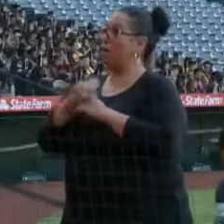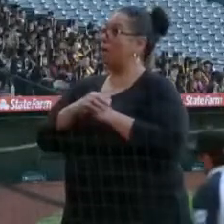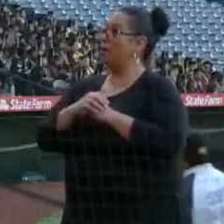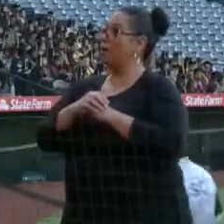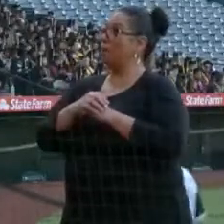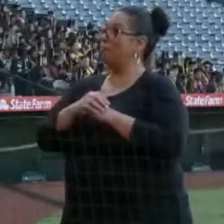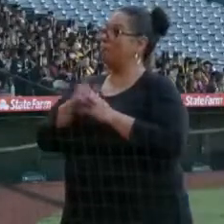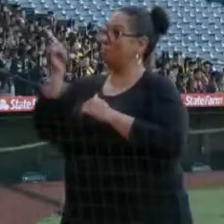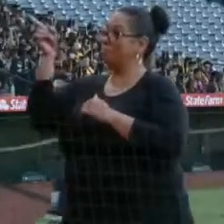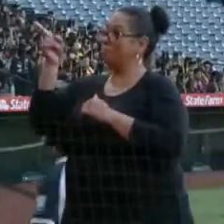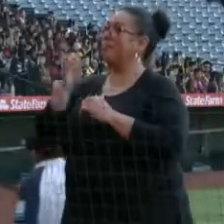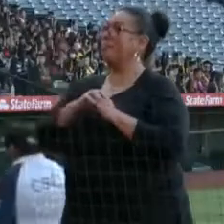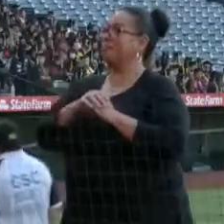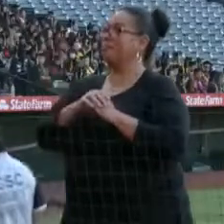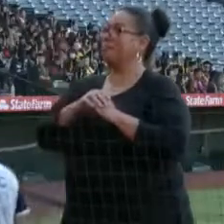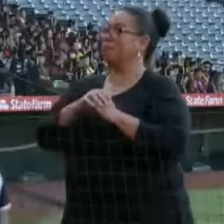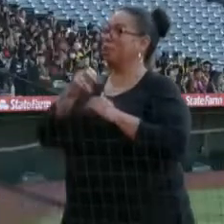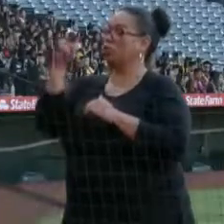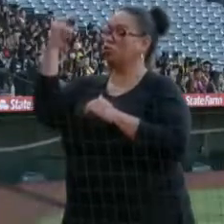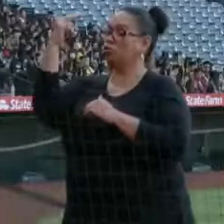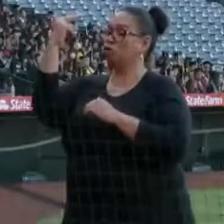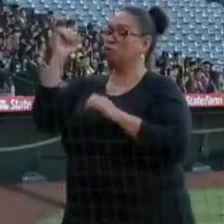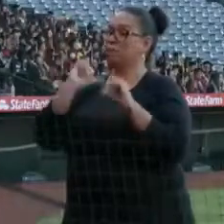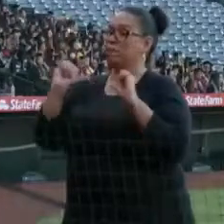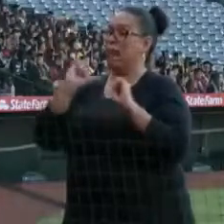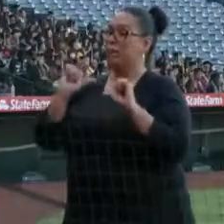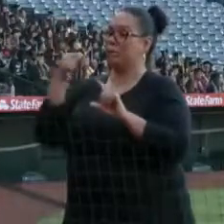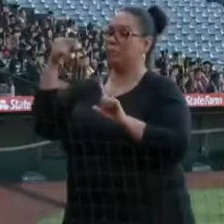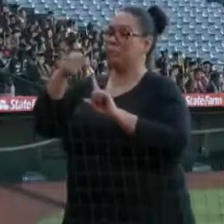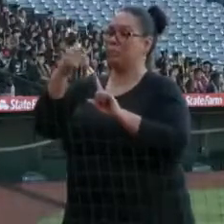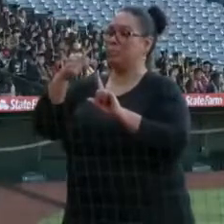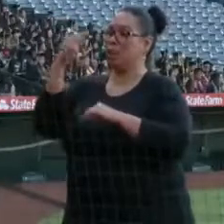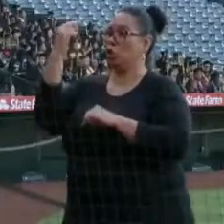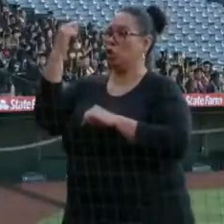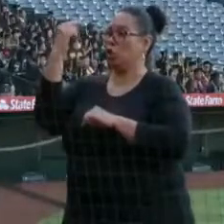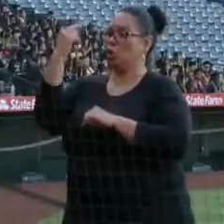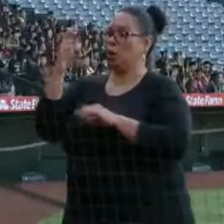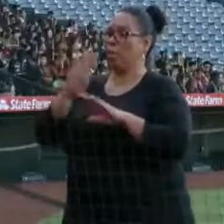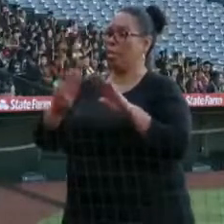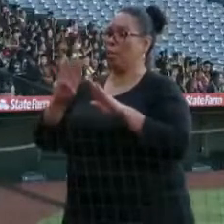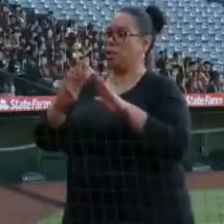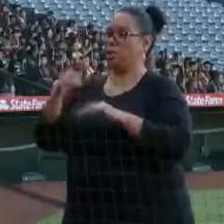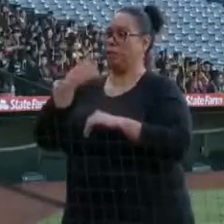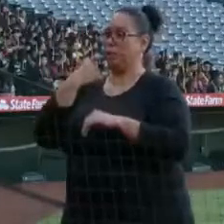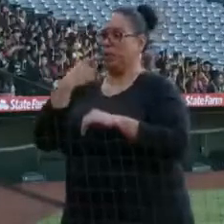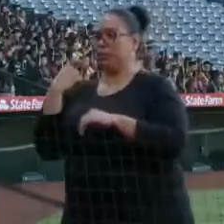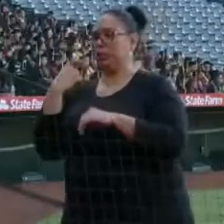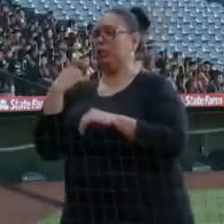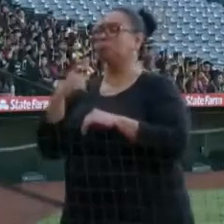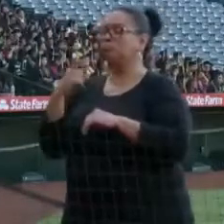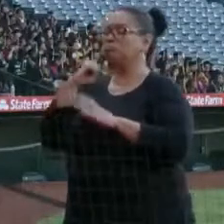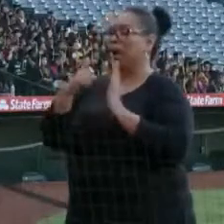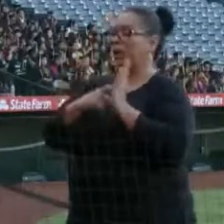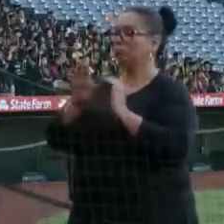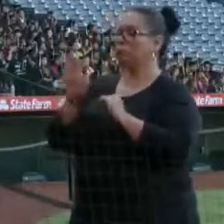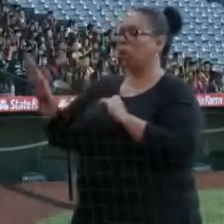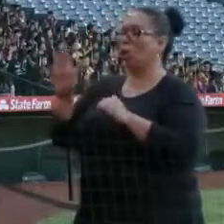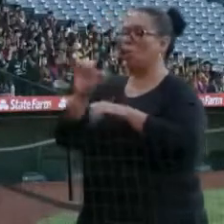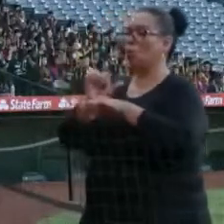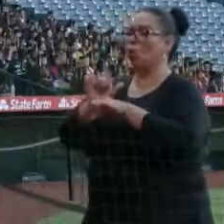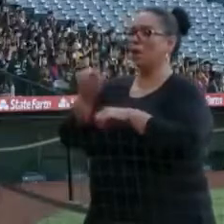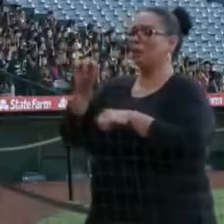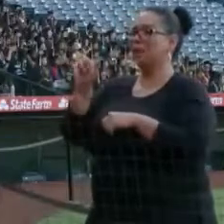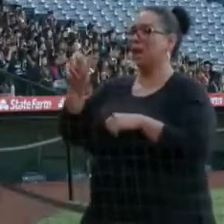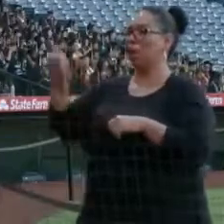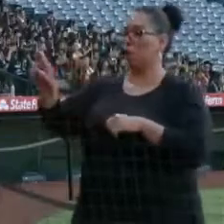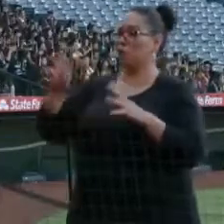neuroscience, specifically the neurobiology of addiction. In recognition of her work, Tyler has been